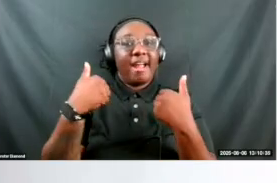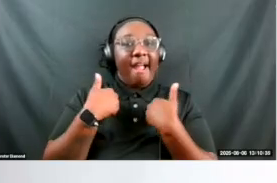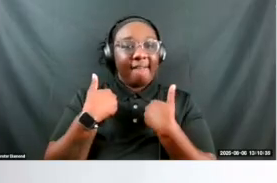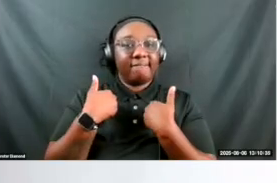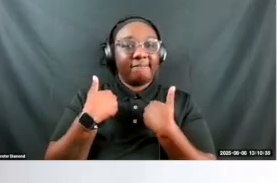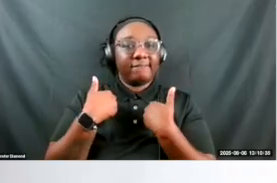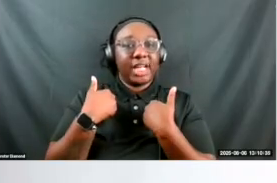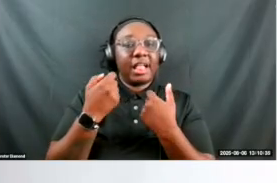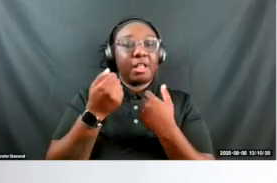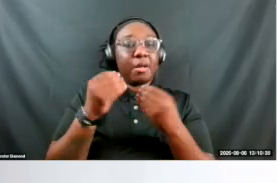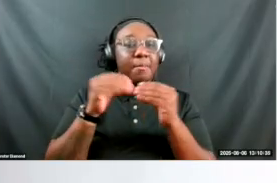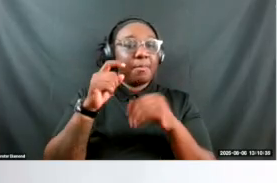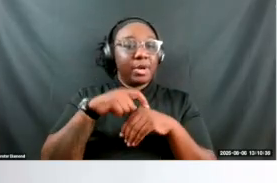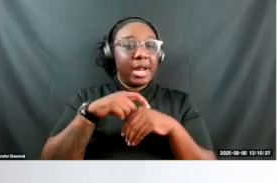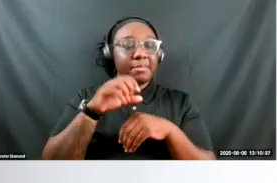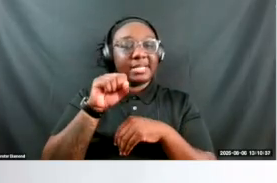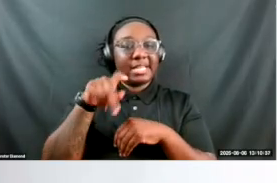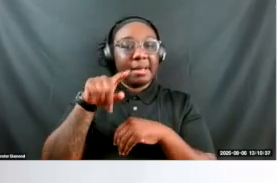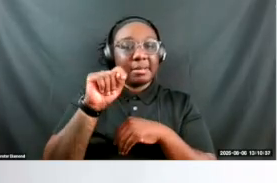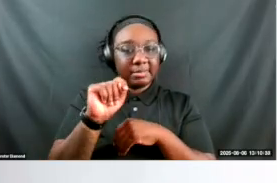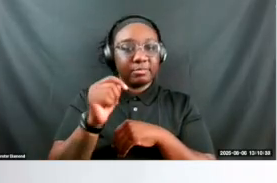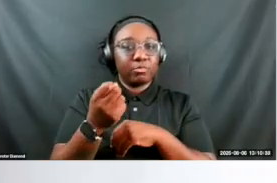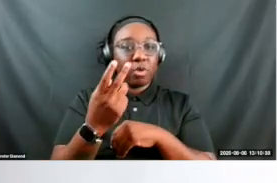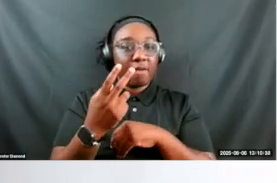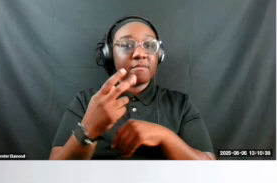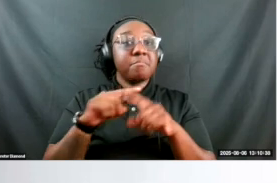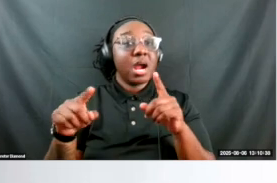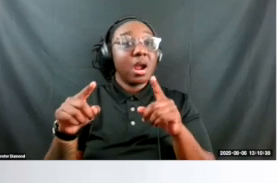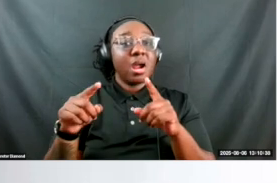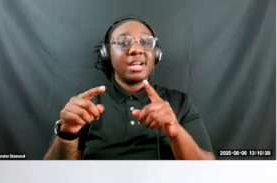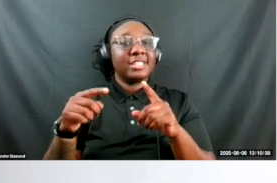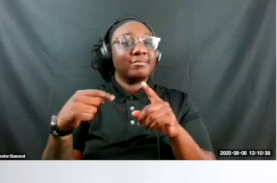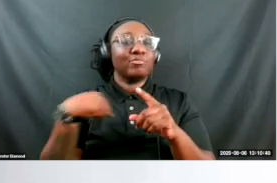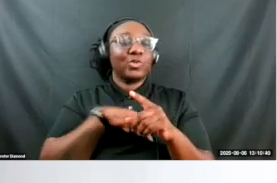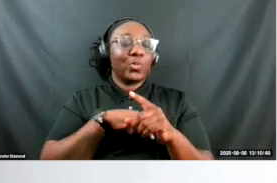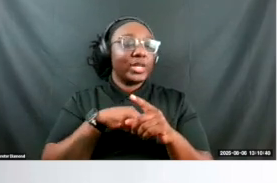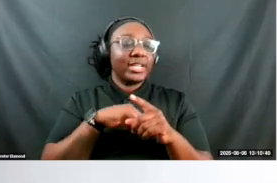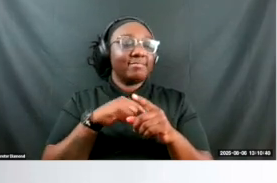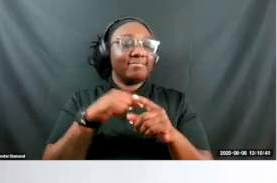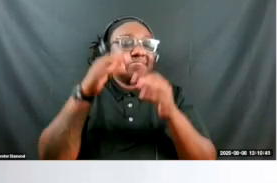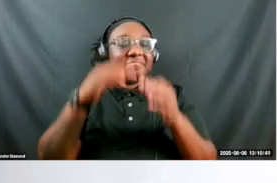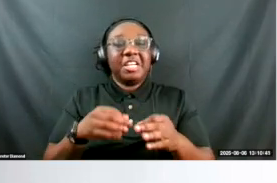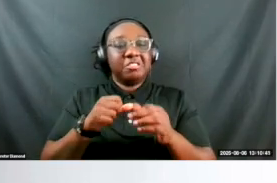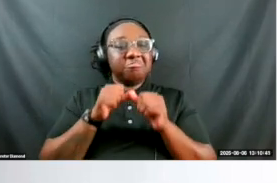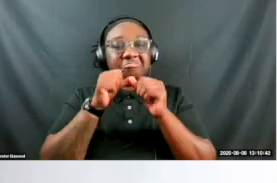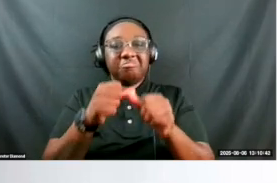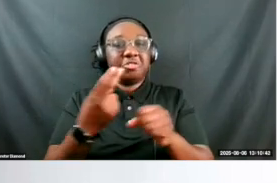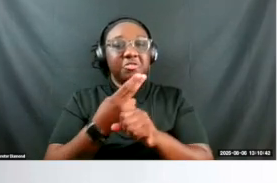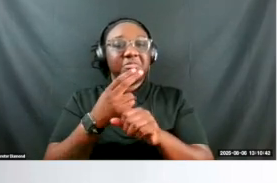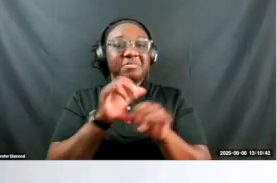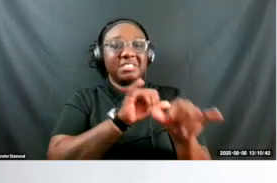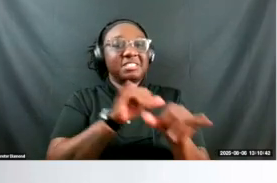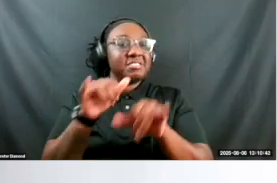to get the dollars out the door quickly to program administrators so we can spend the incentive funds quickly and get them to the people and businesses that need